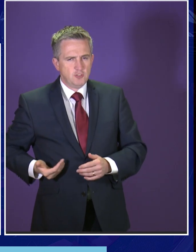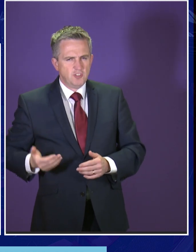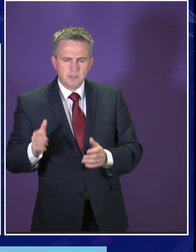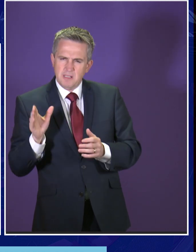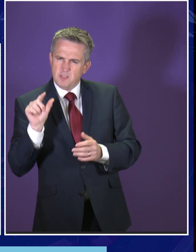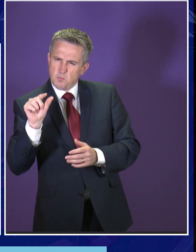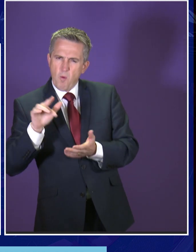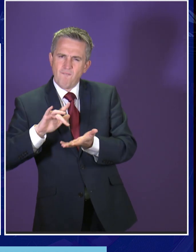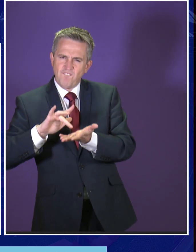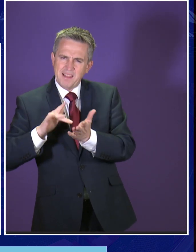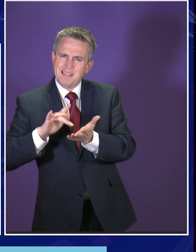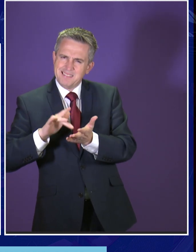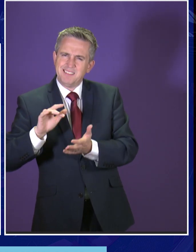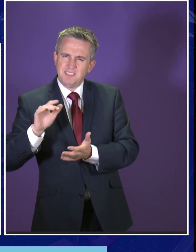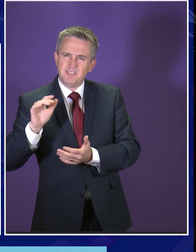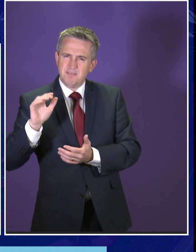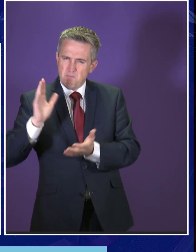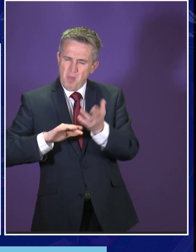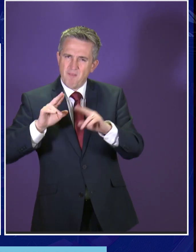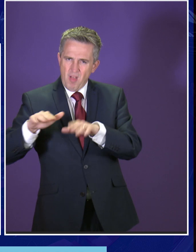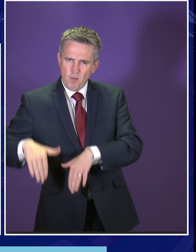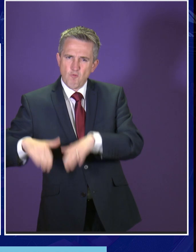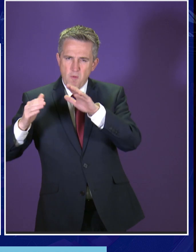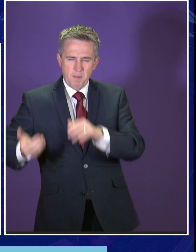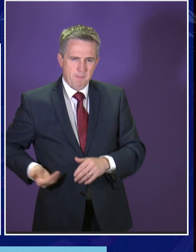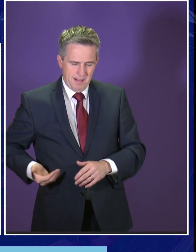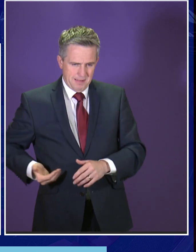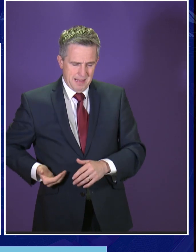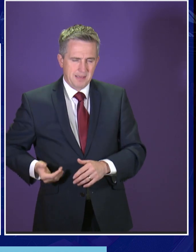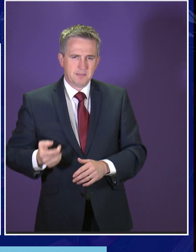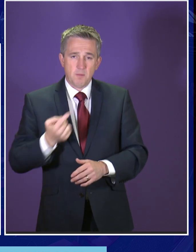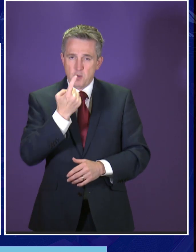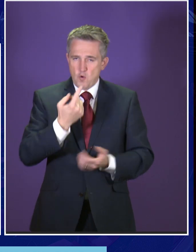village that your father grew up in and your mother in Bangladesh.